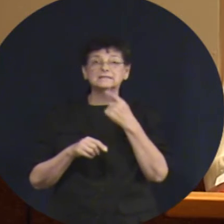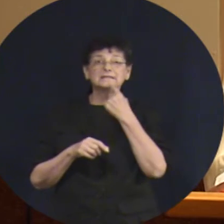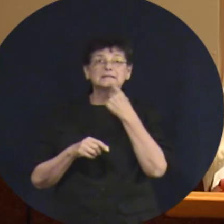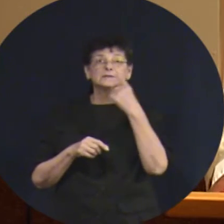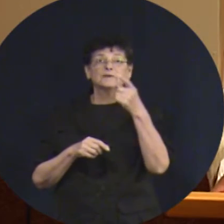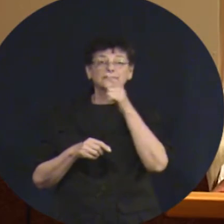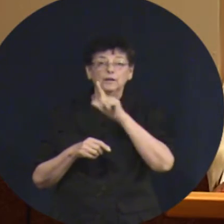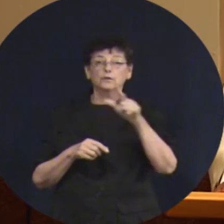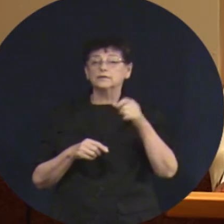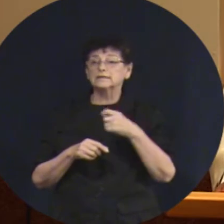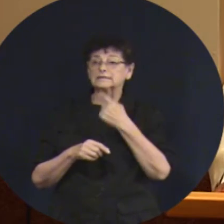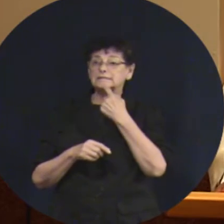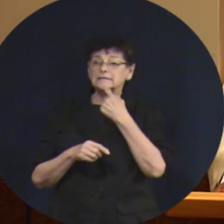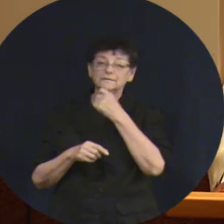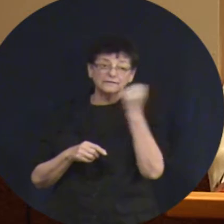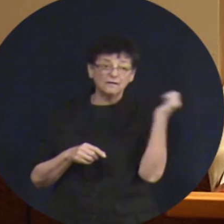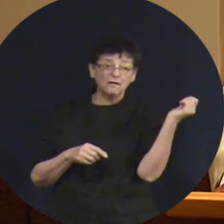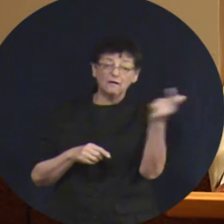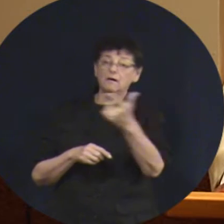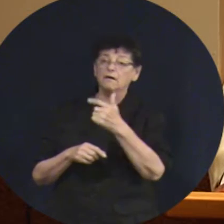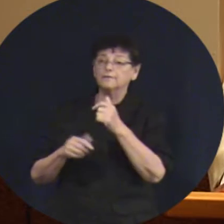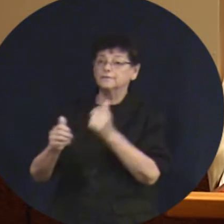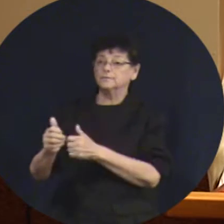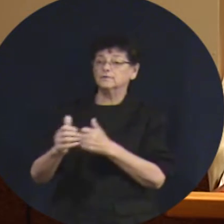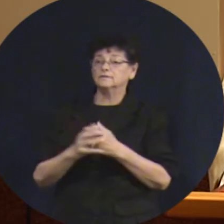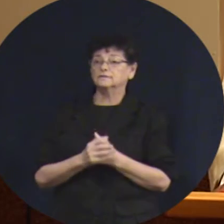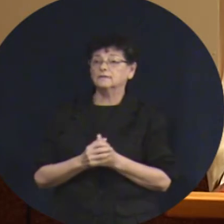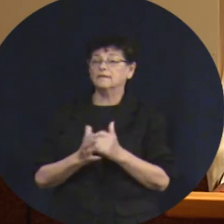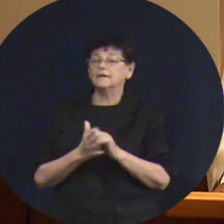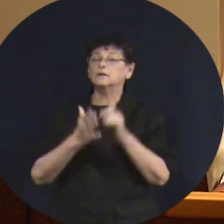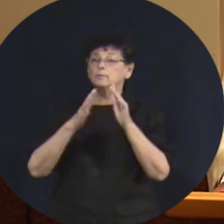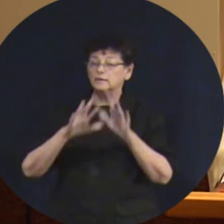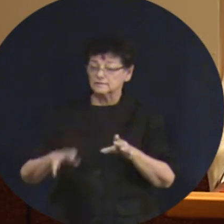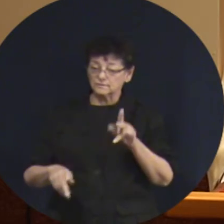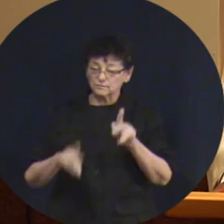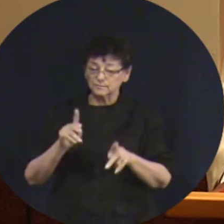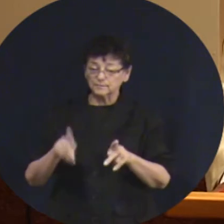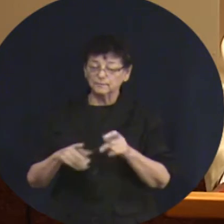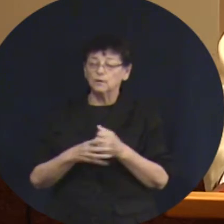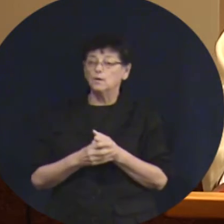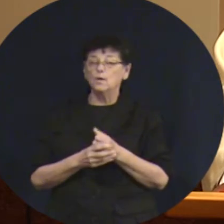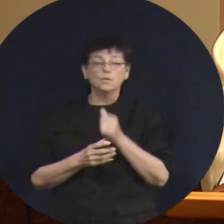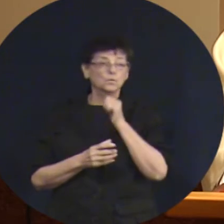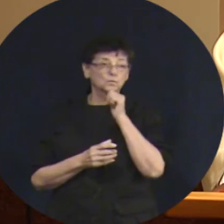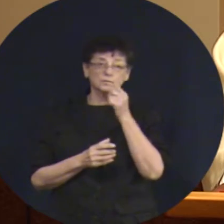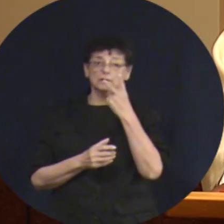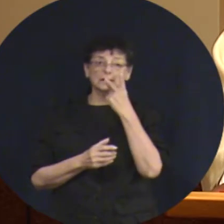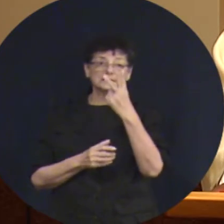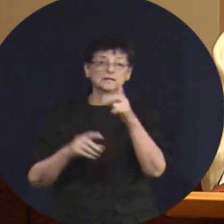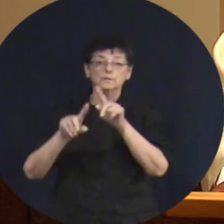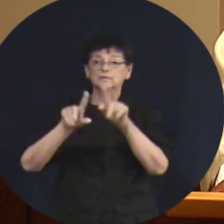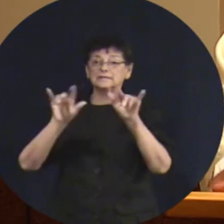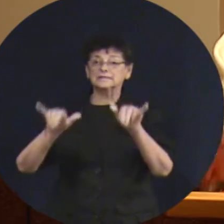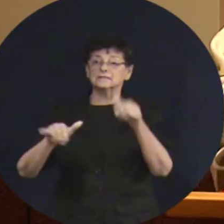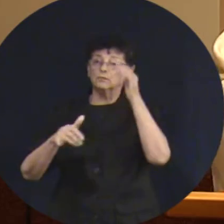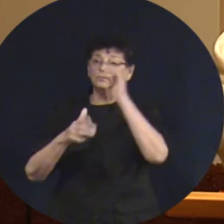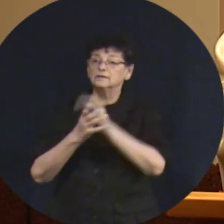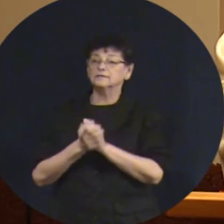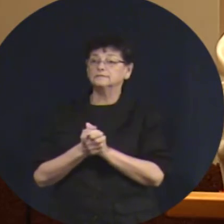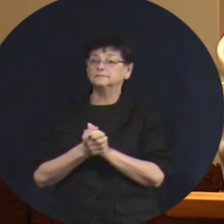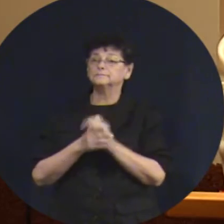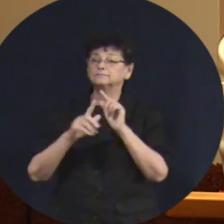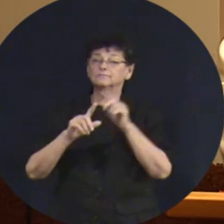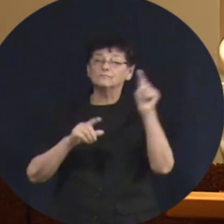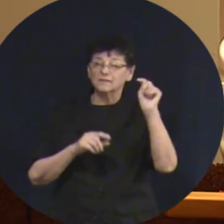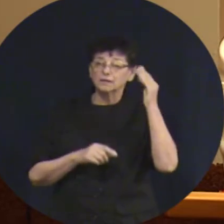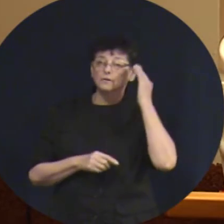Lord as he addresses the rest of the apostles, that blessed are those who do not see but yet believe. And yet